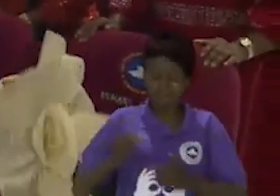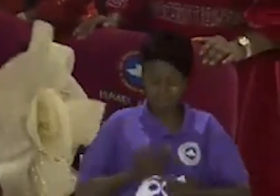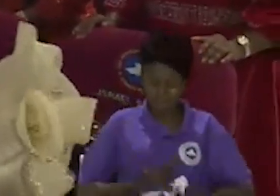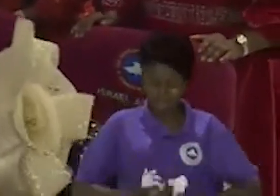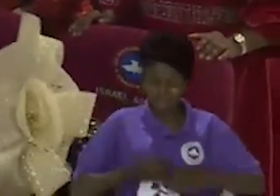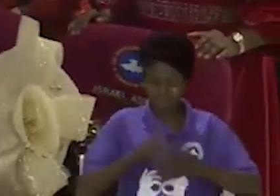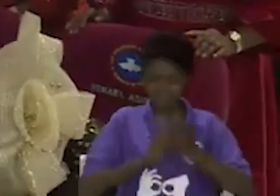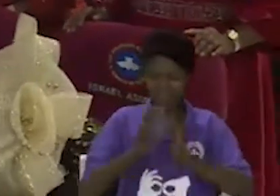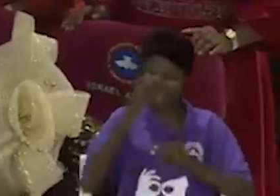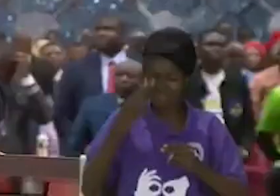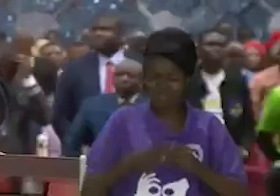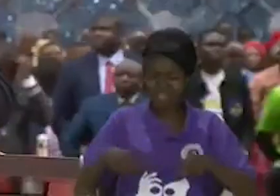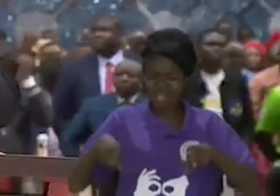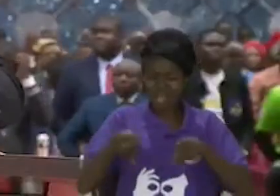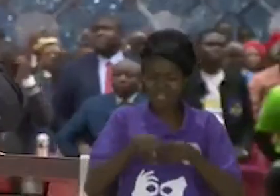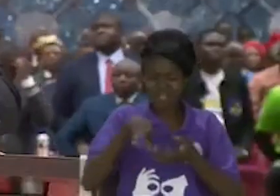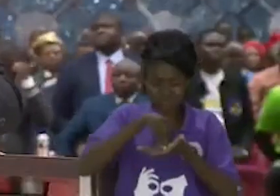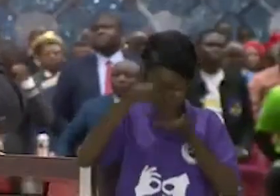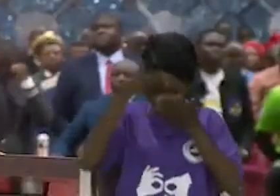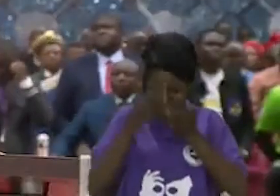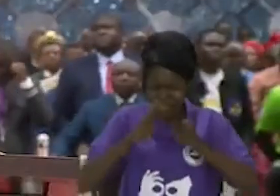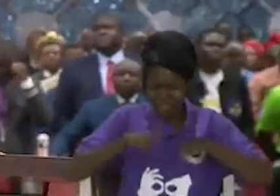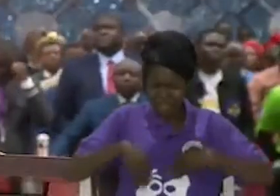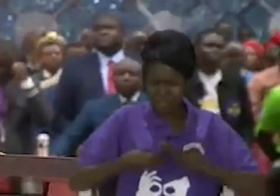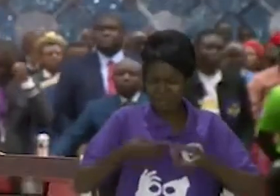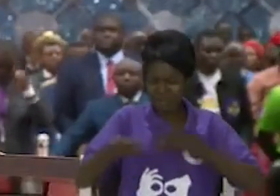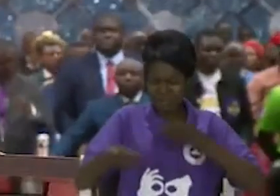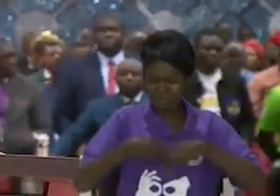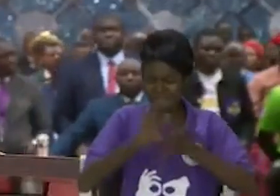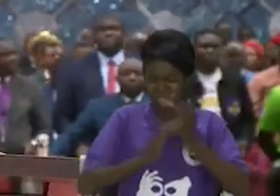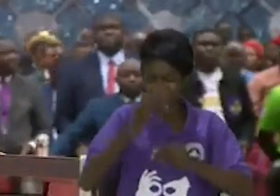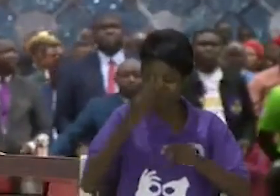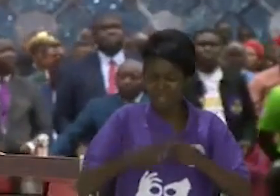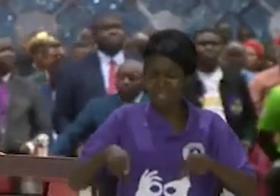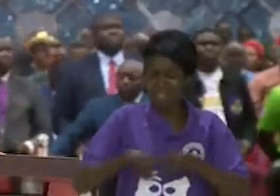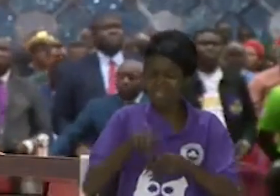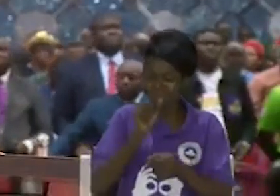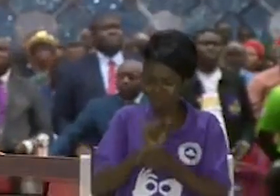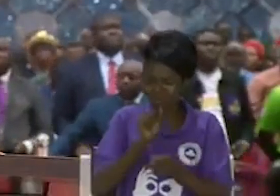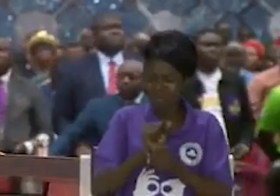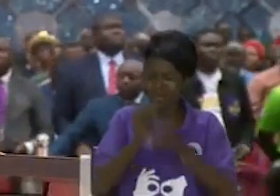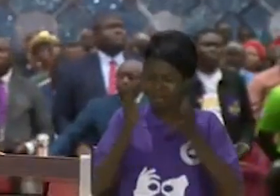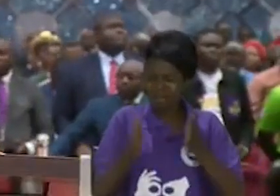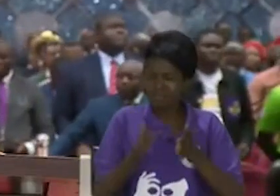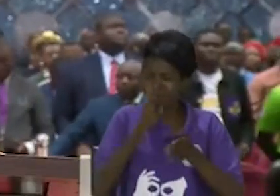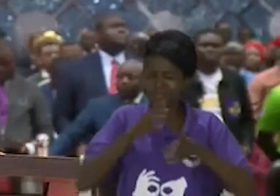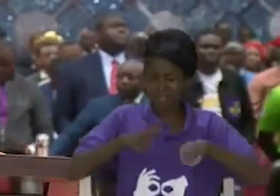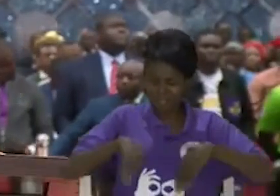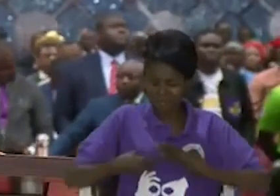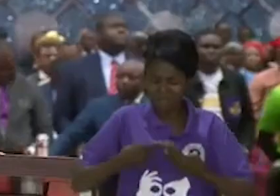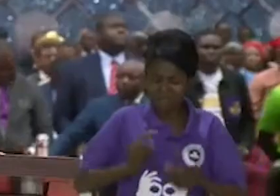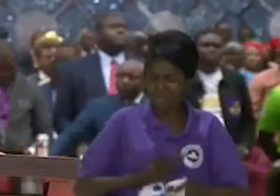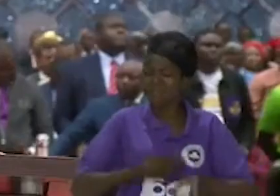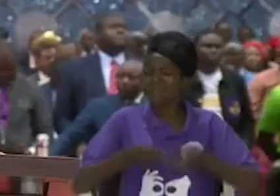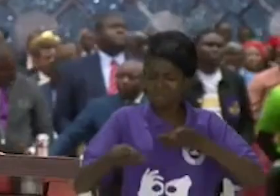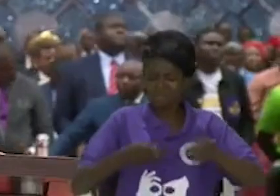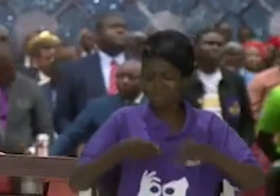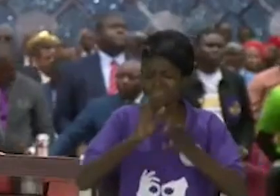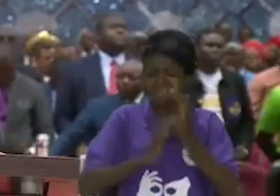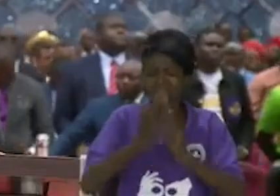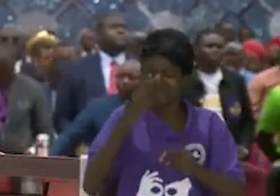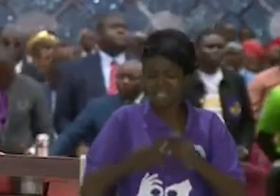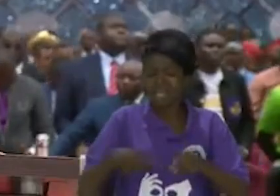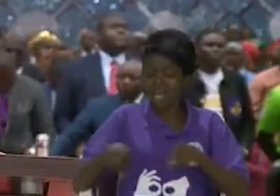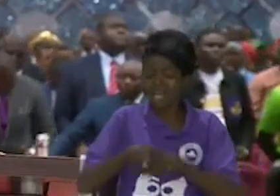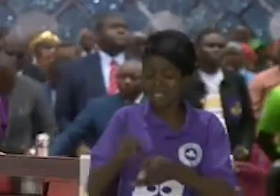Jesus, as students give us dominion, as career people give us dominion, as ministers of your word give us dominion, as